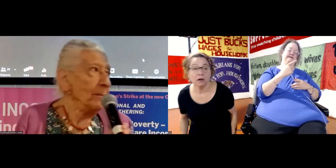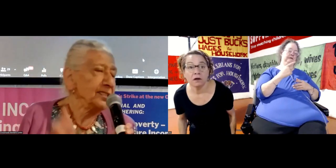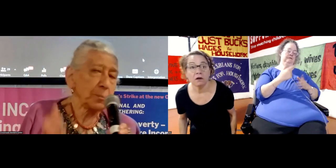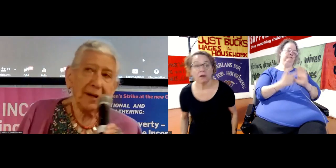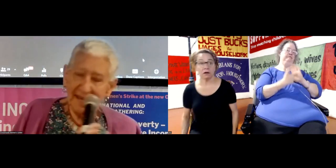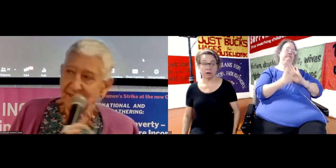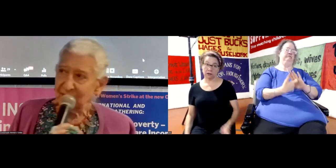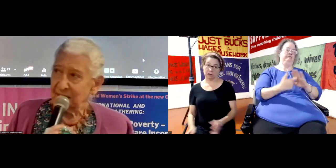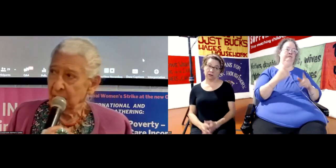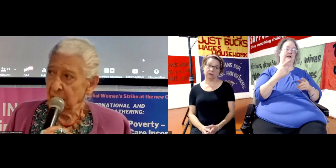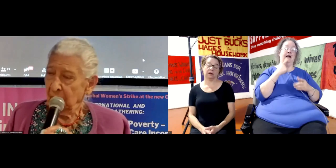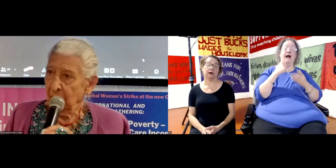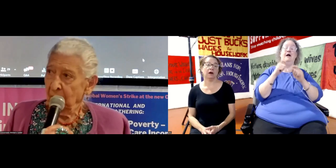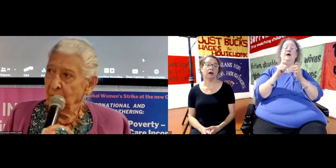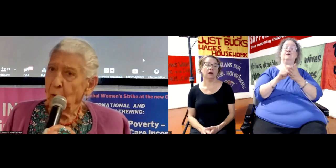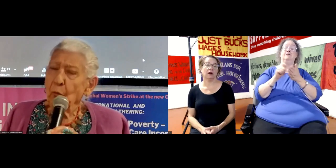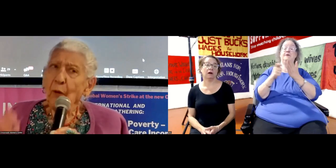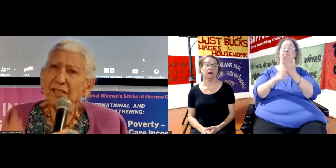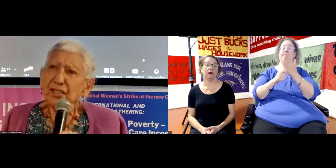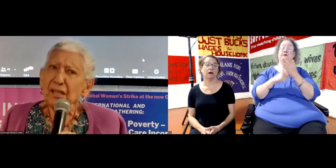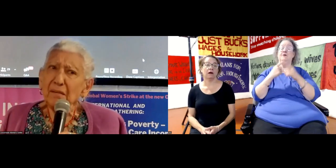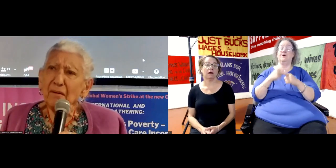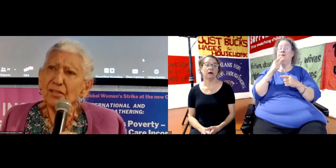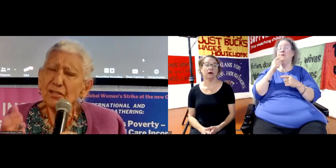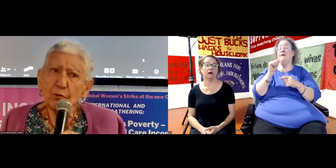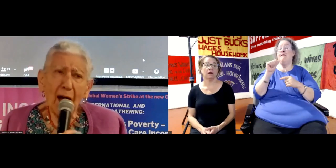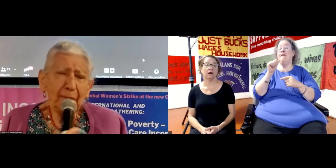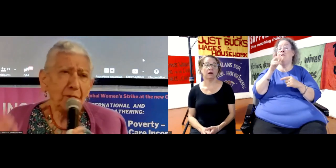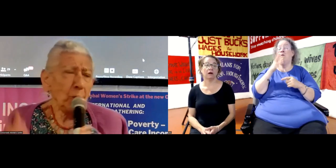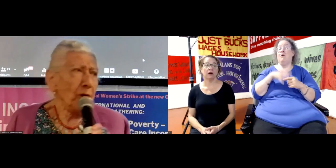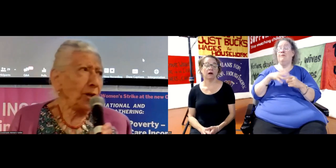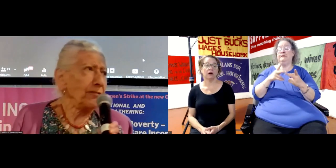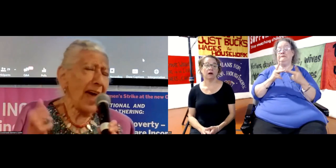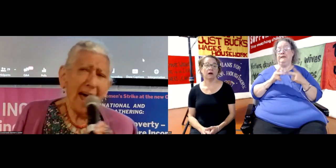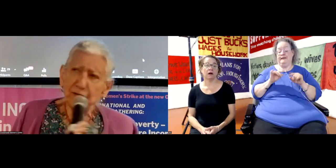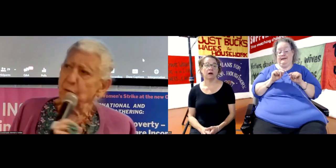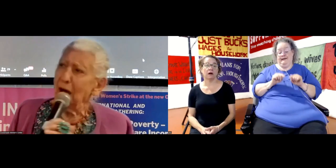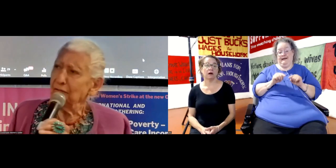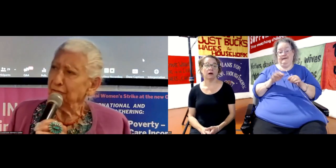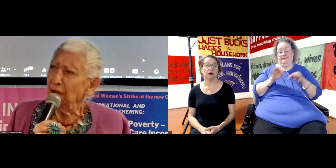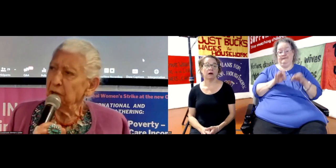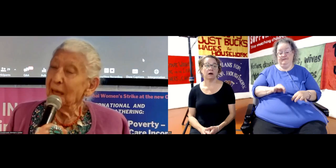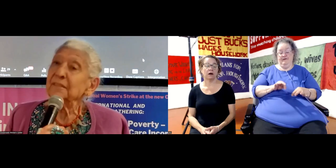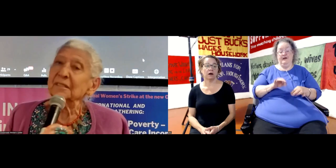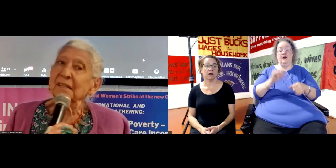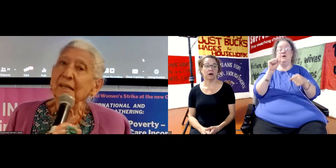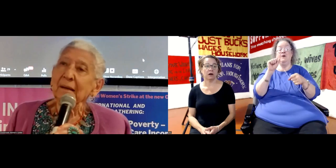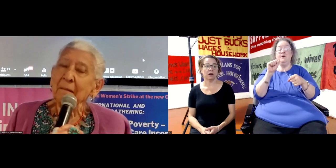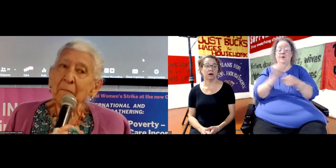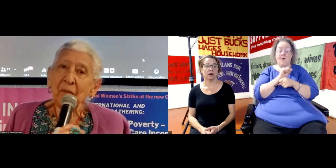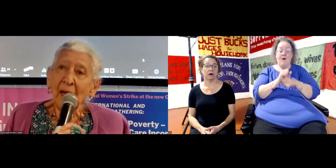A Woman's Place, which described the work of the housewife